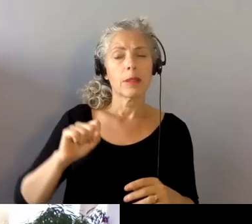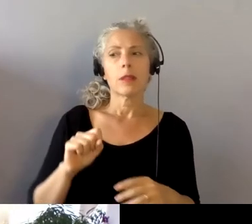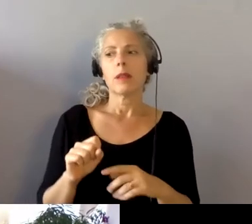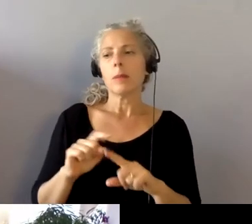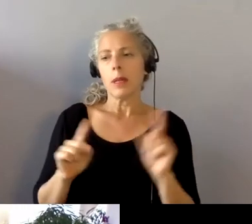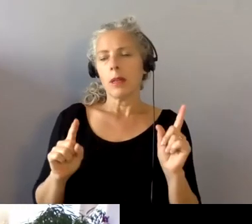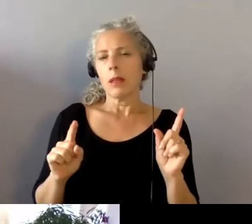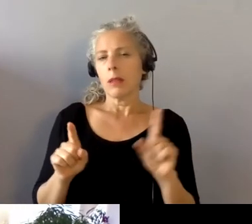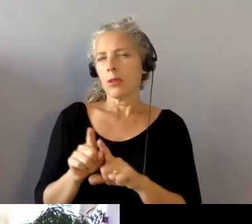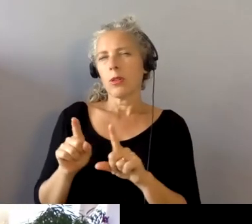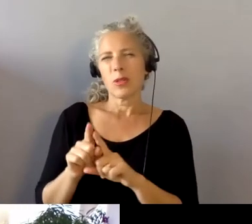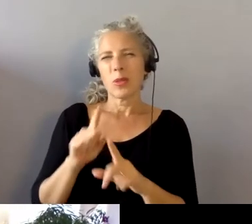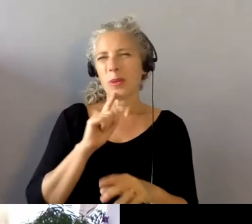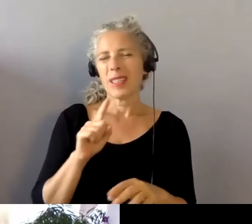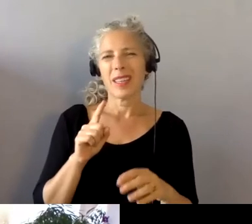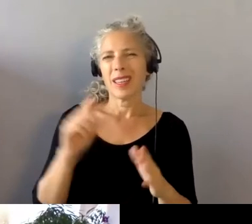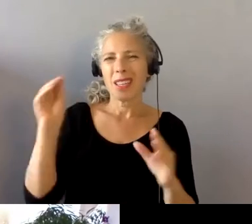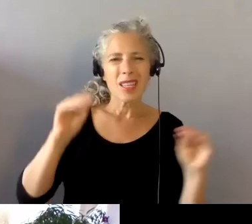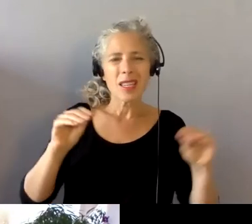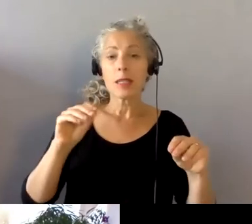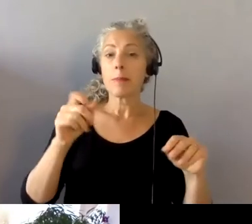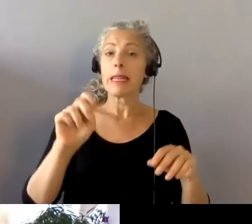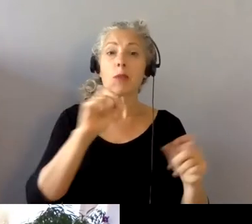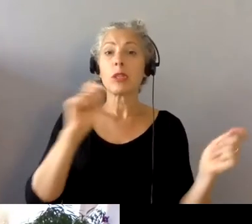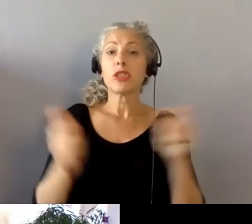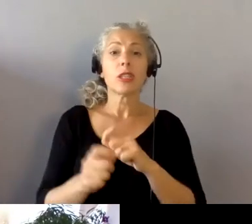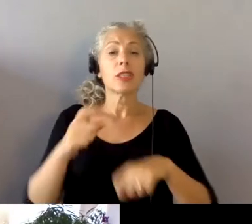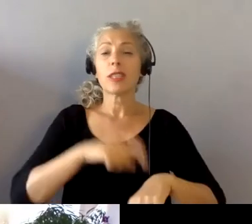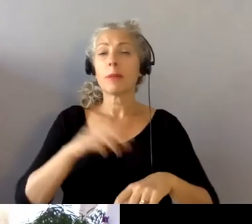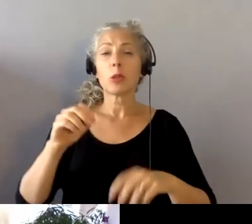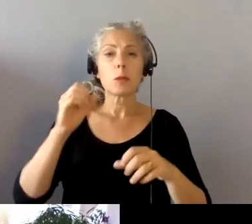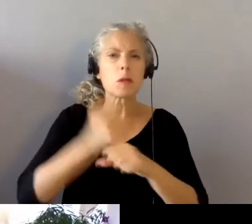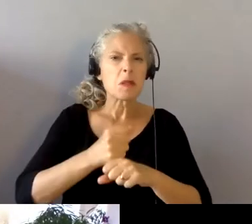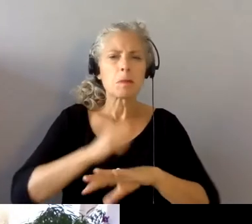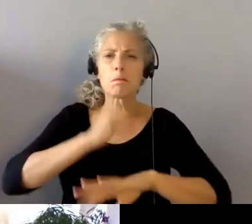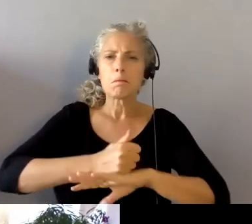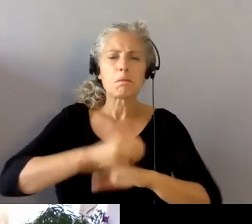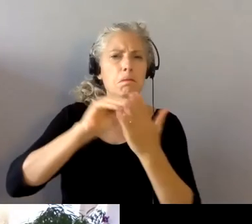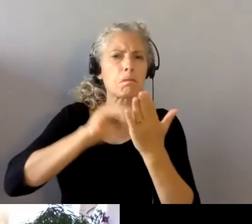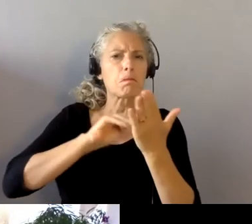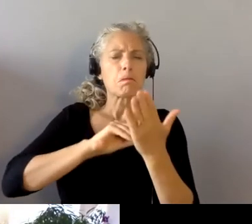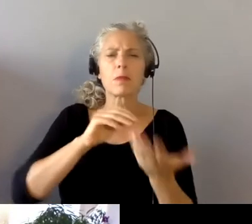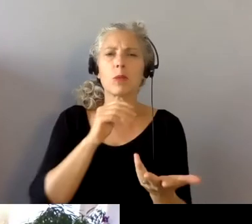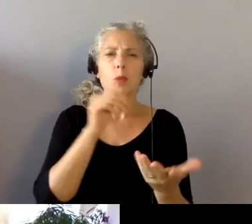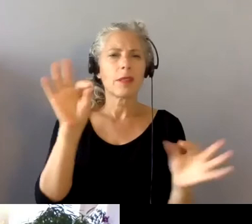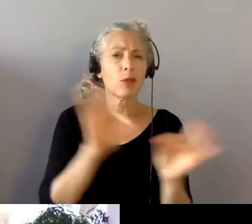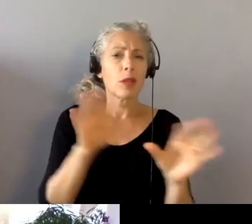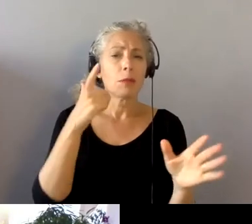of a futile effort in that because it's space is constantly evolving, changing, and shifting, and culture and